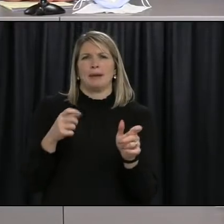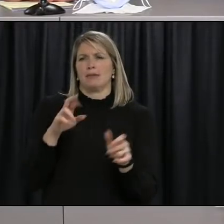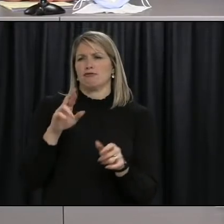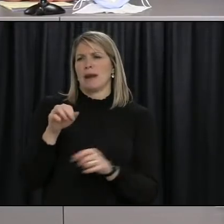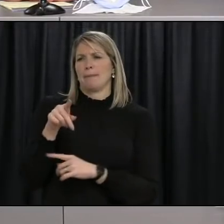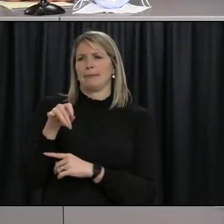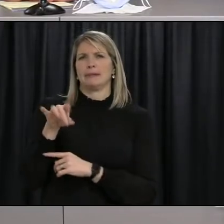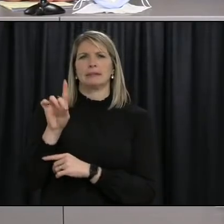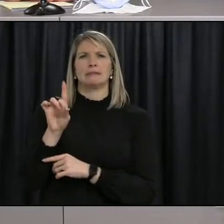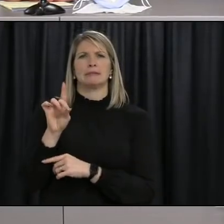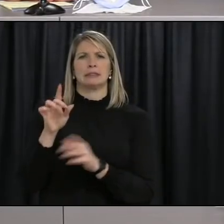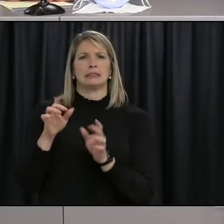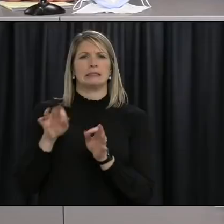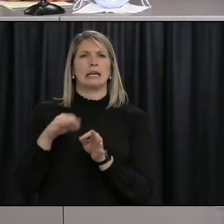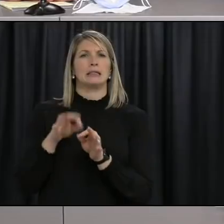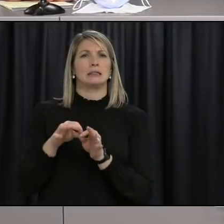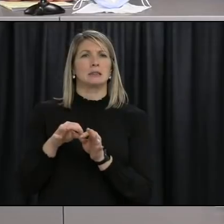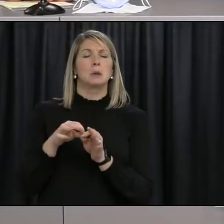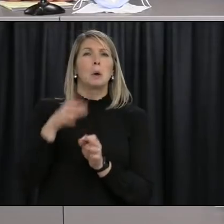they getting?